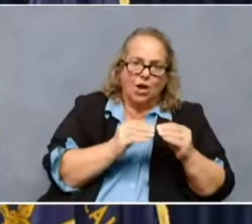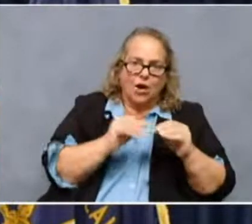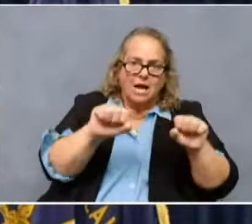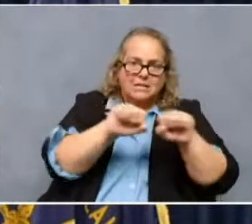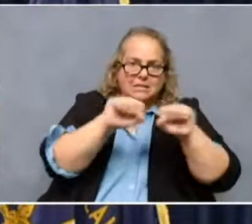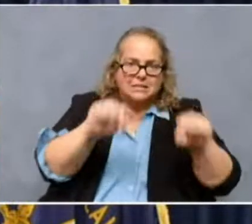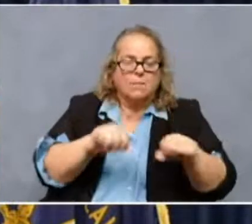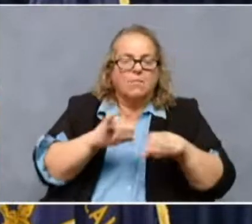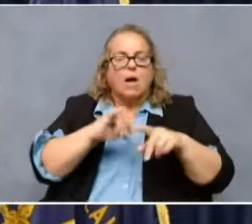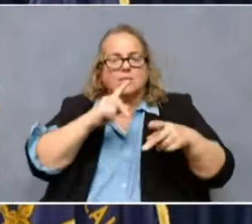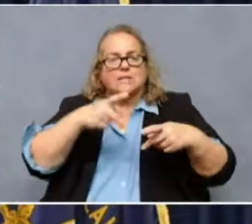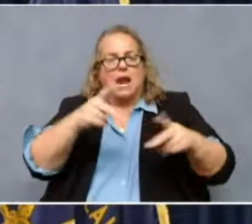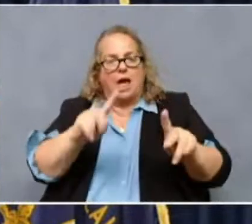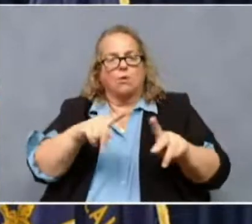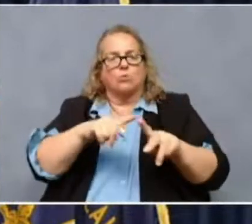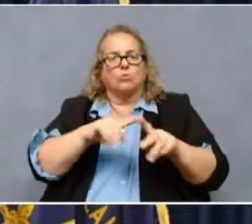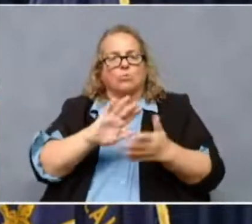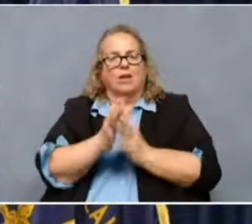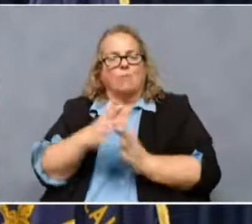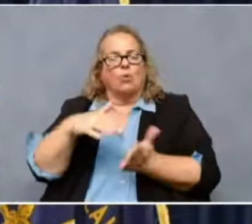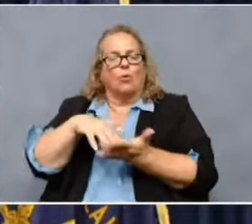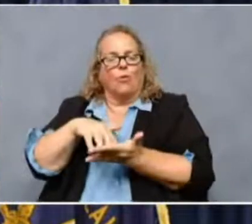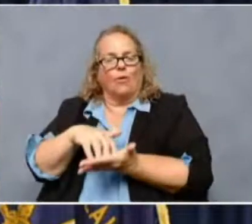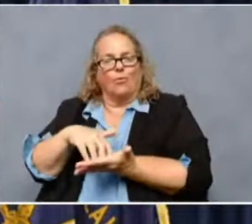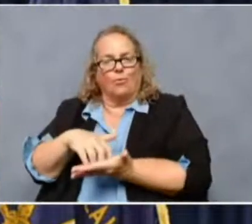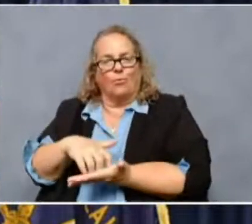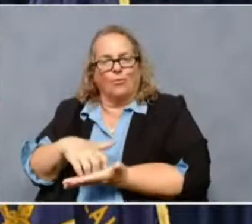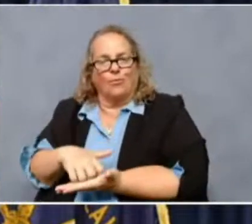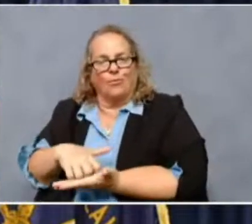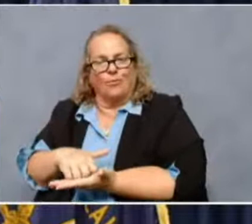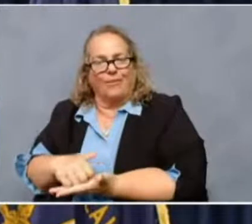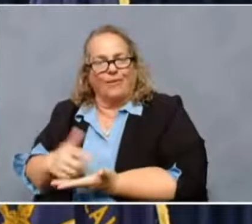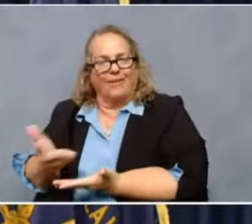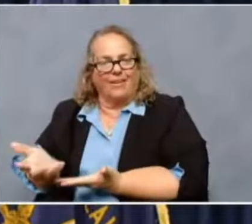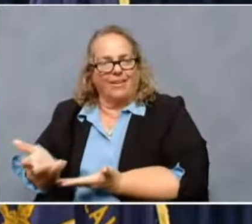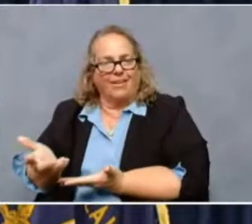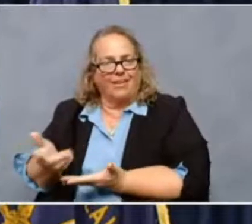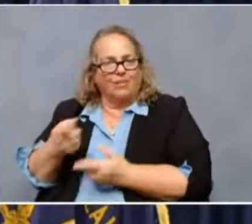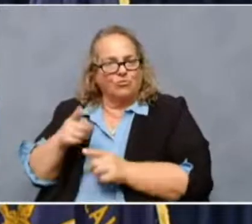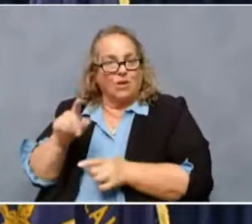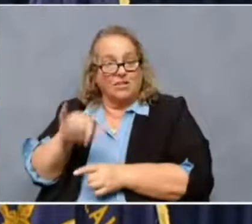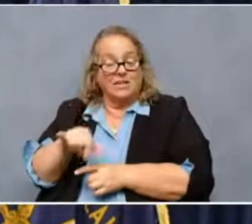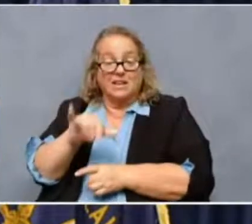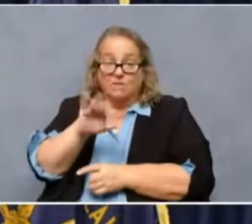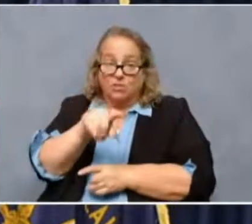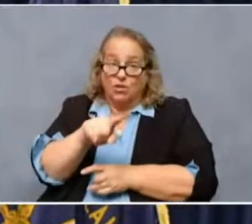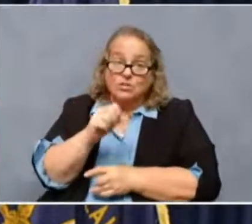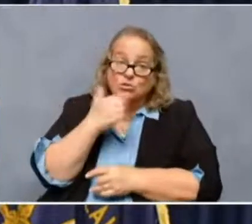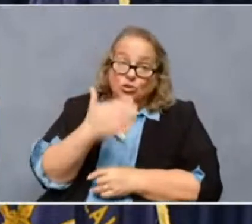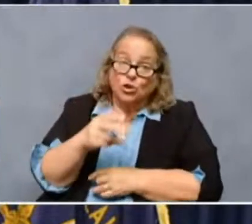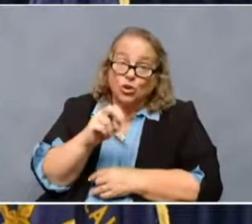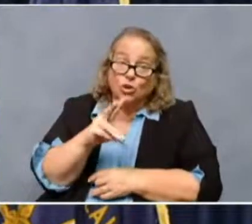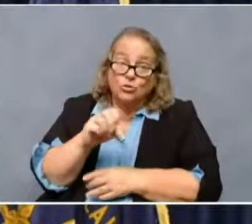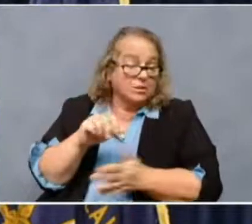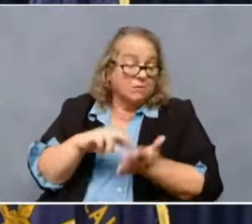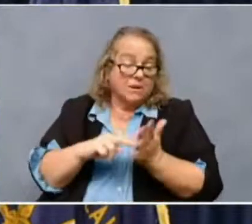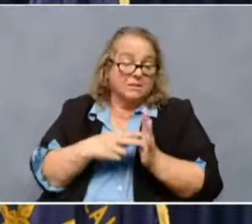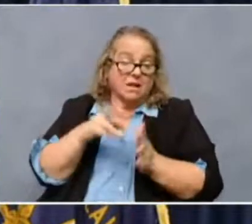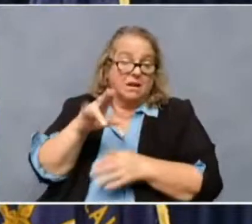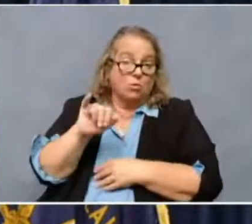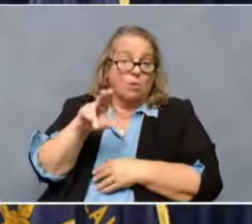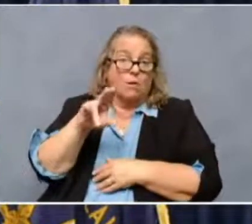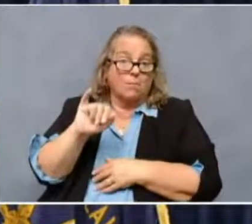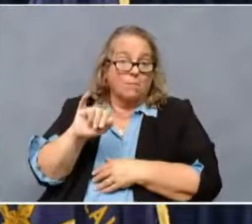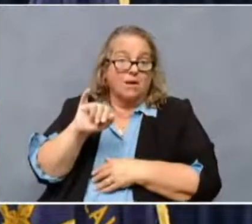wither in the midst of something like this. If there is good news, it's that unemployment and unemployment filings